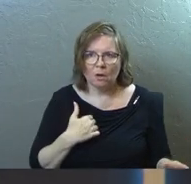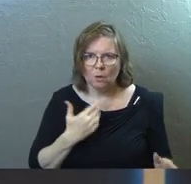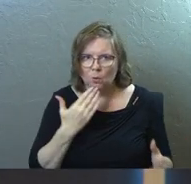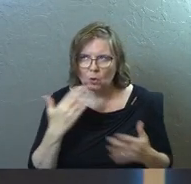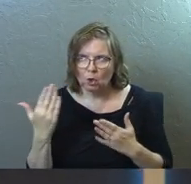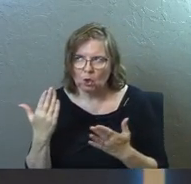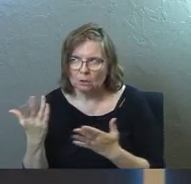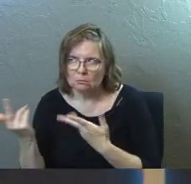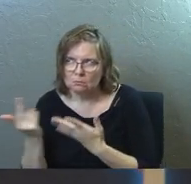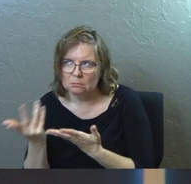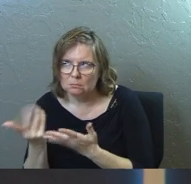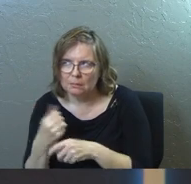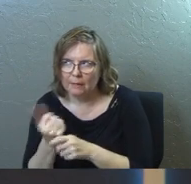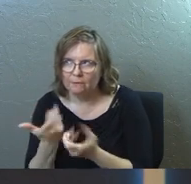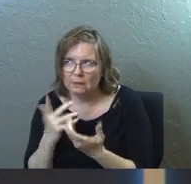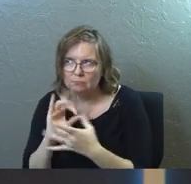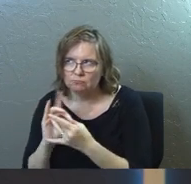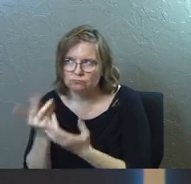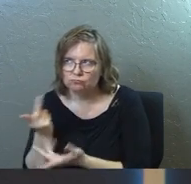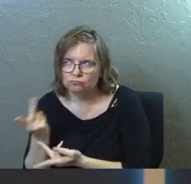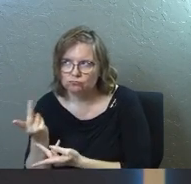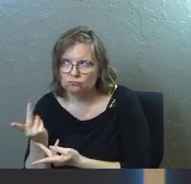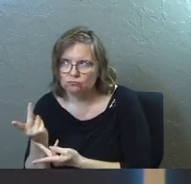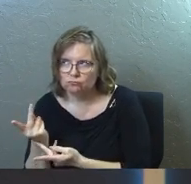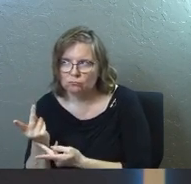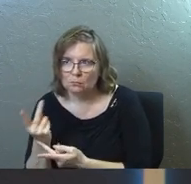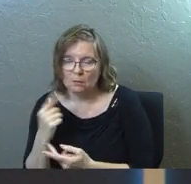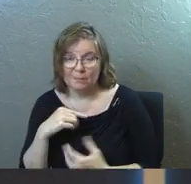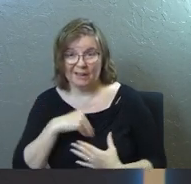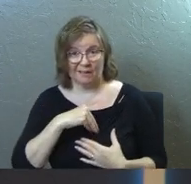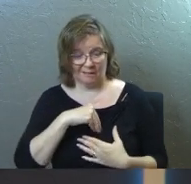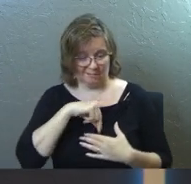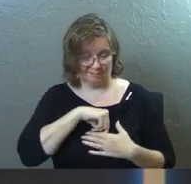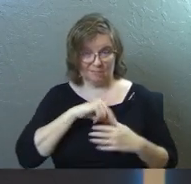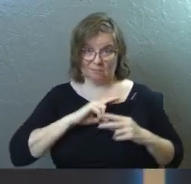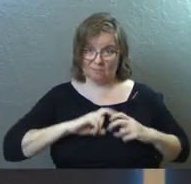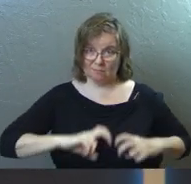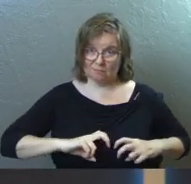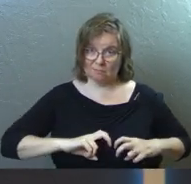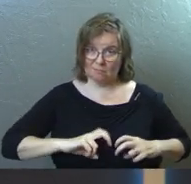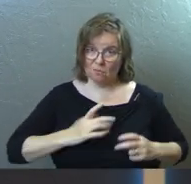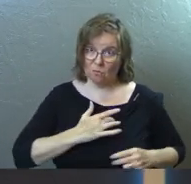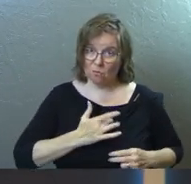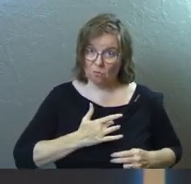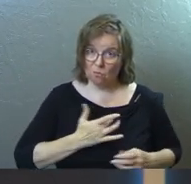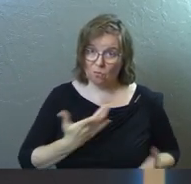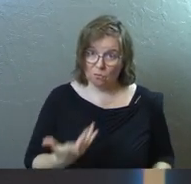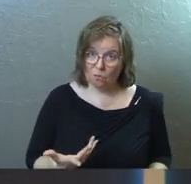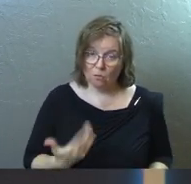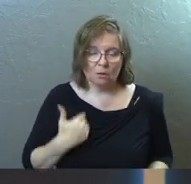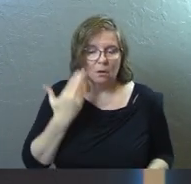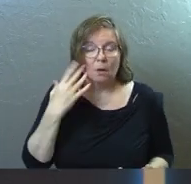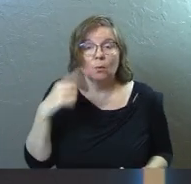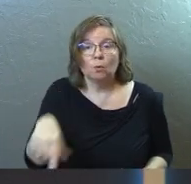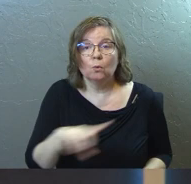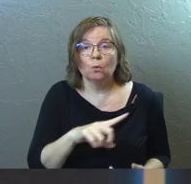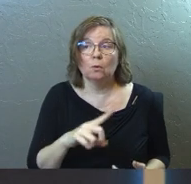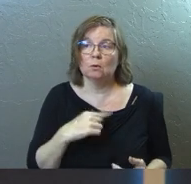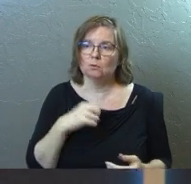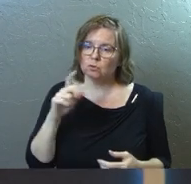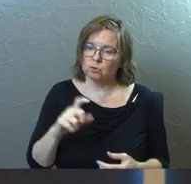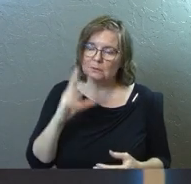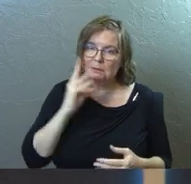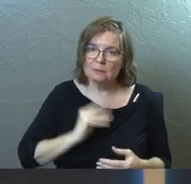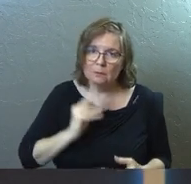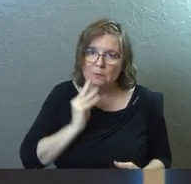I thought we were good, Jesus. I thought, you know, we made everything right. He's like, hold on now. Have you checked your heart? Because I don't know about you guys, but what we